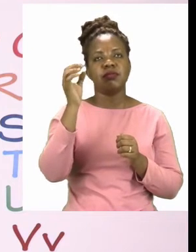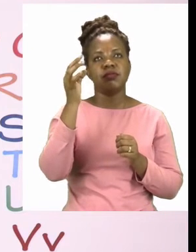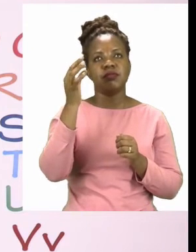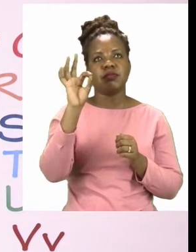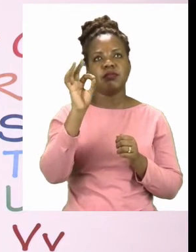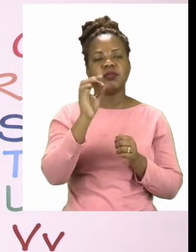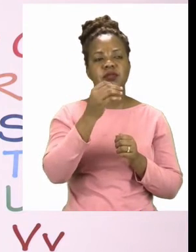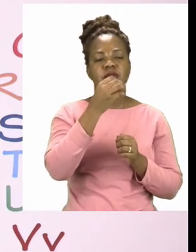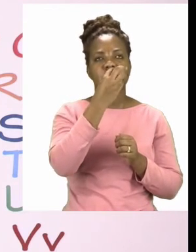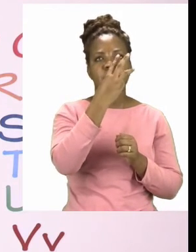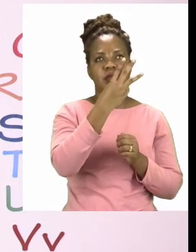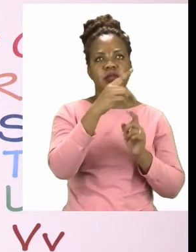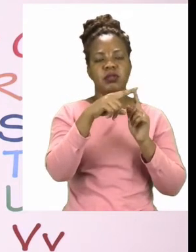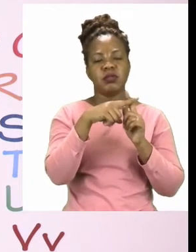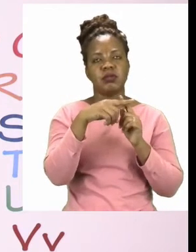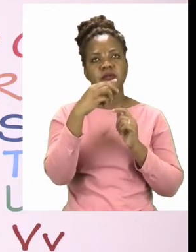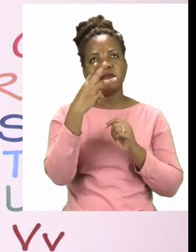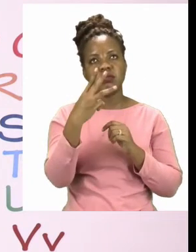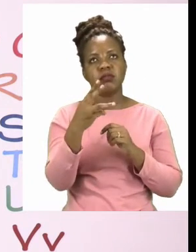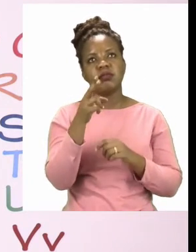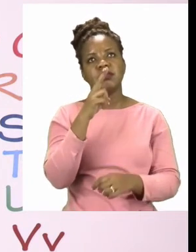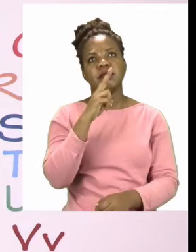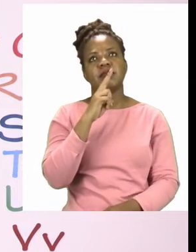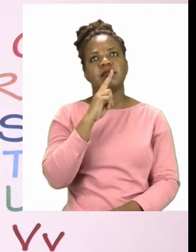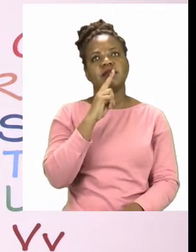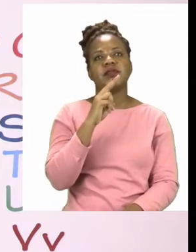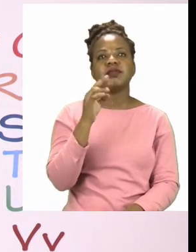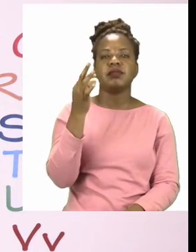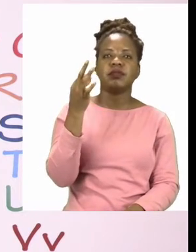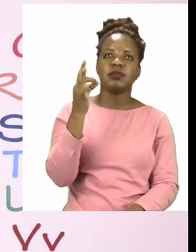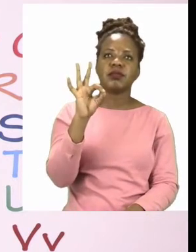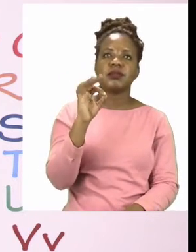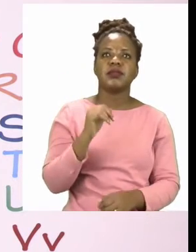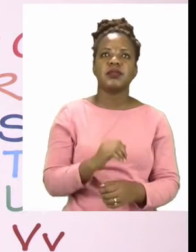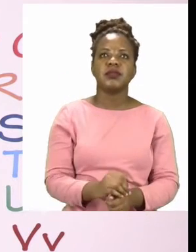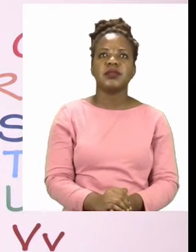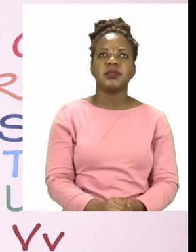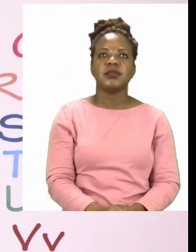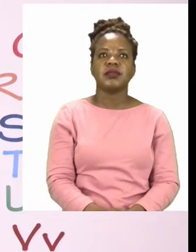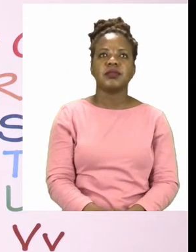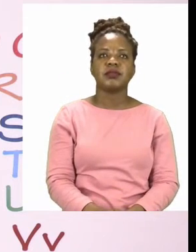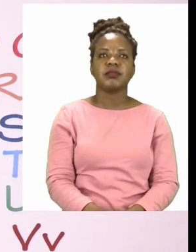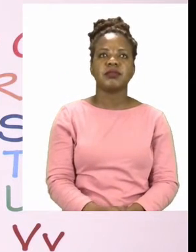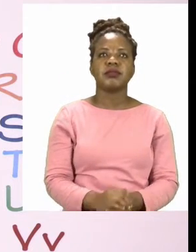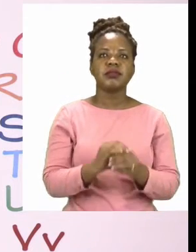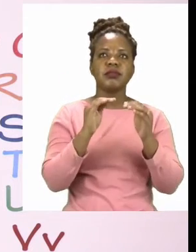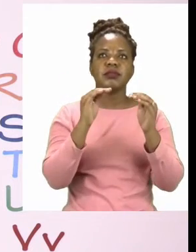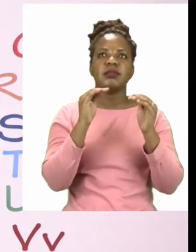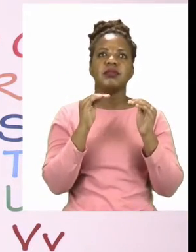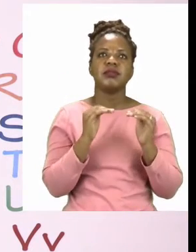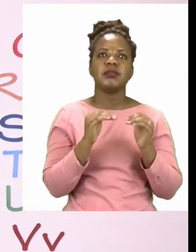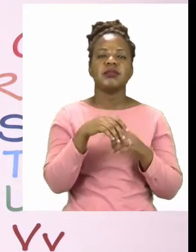will equal 9. There we go. So the next one now